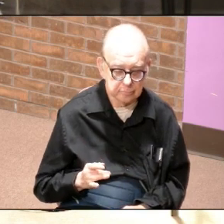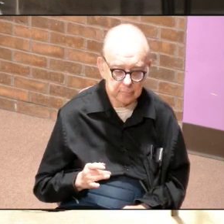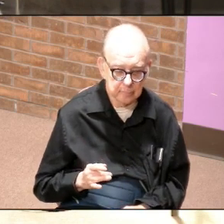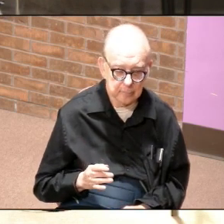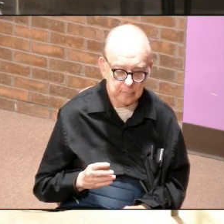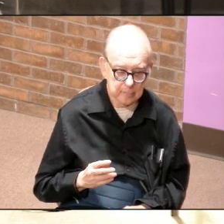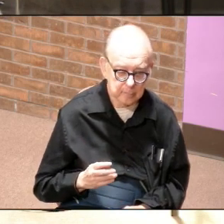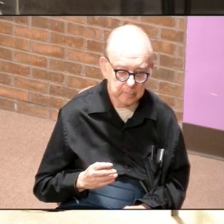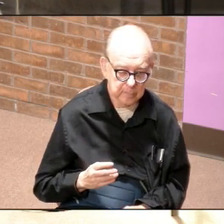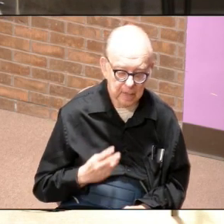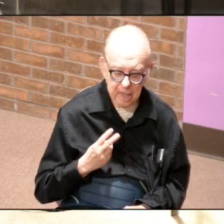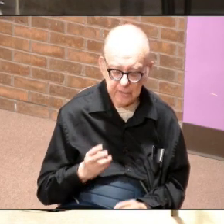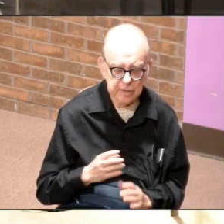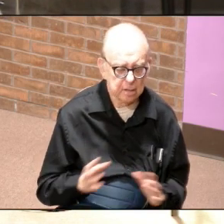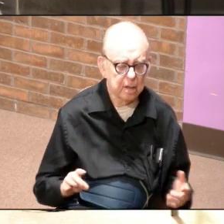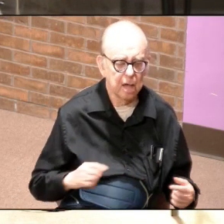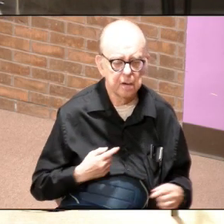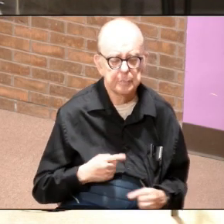And I see so much pain.